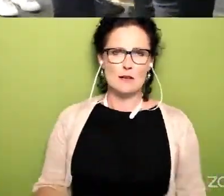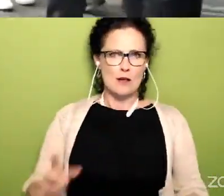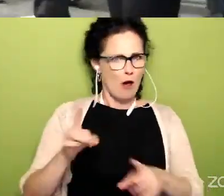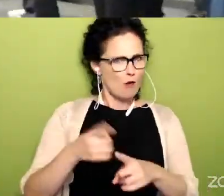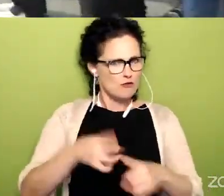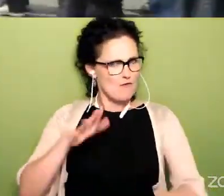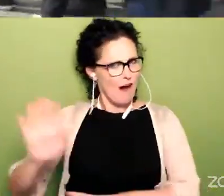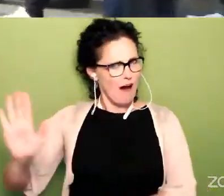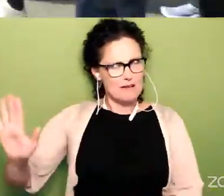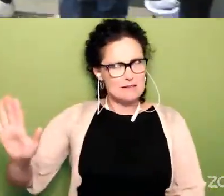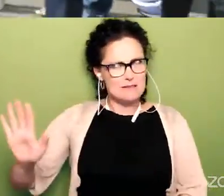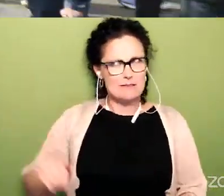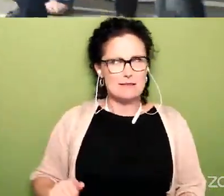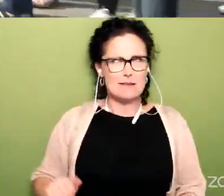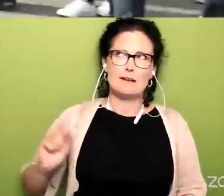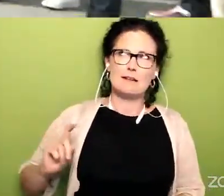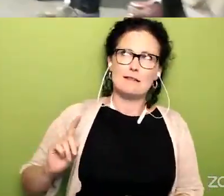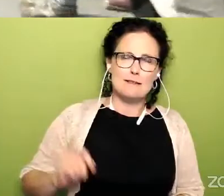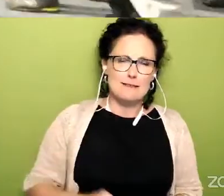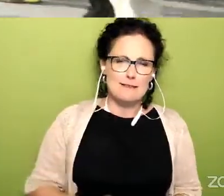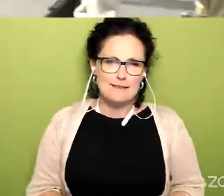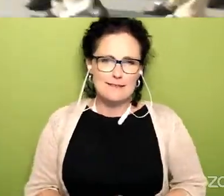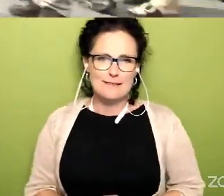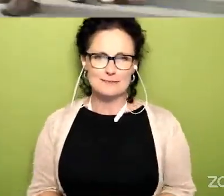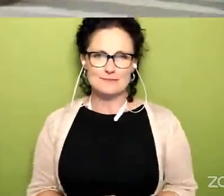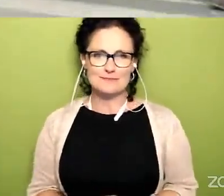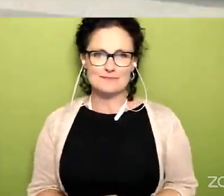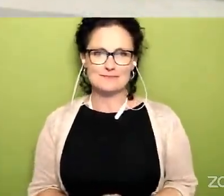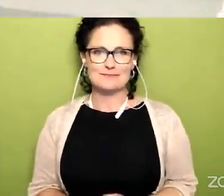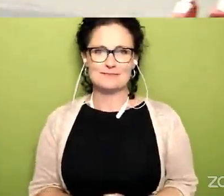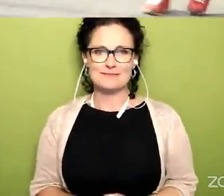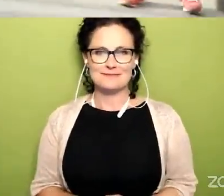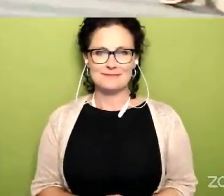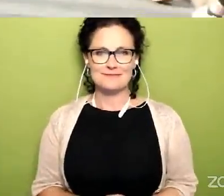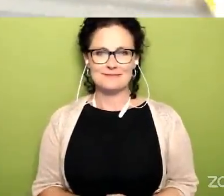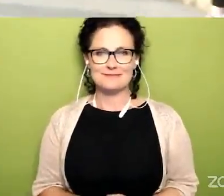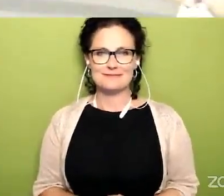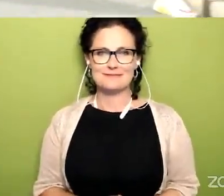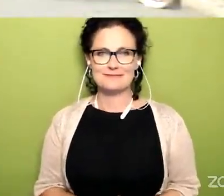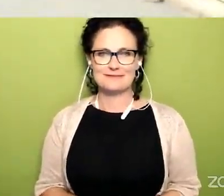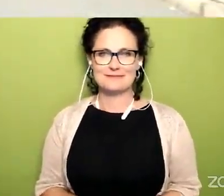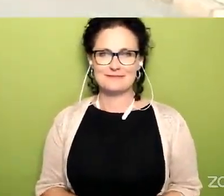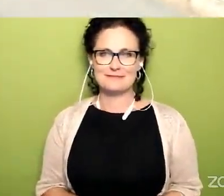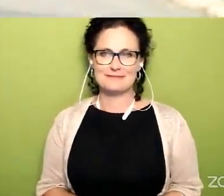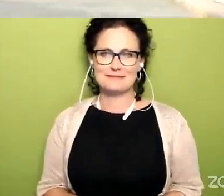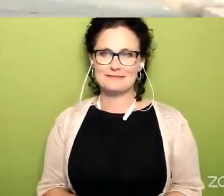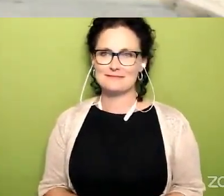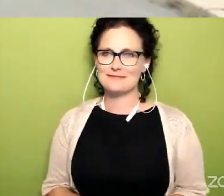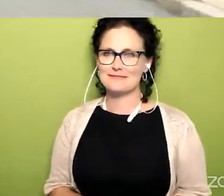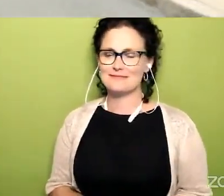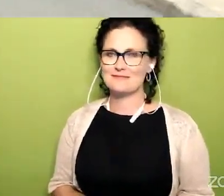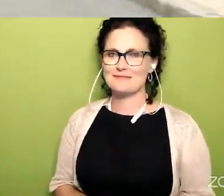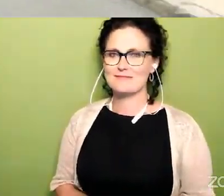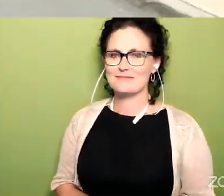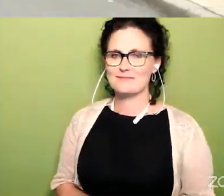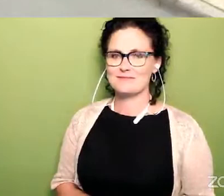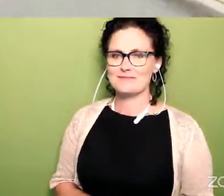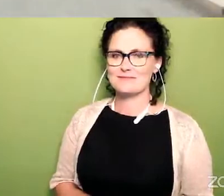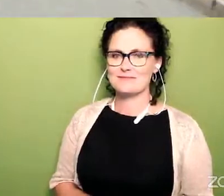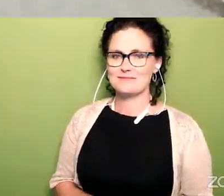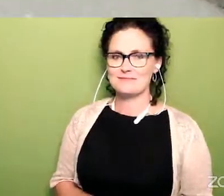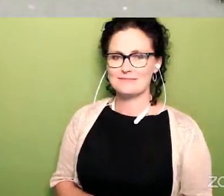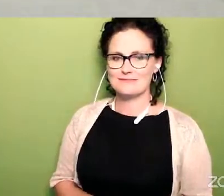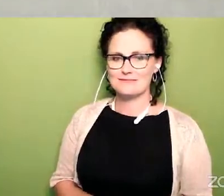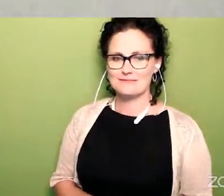It's kind of opened my mind to like others' concept of faith and others' religions and